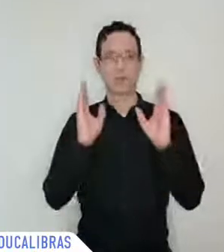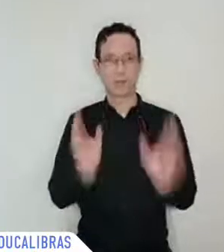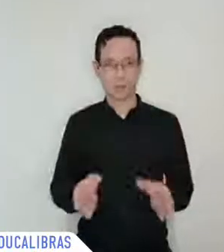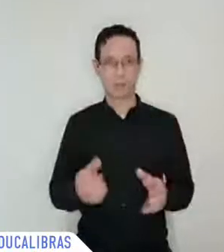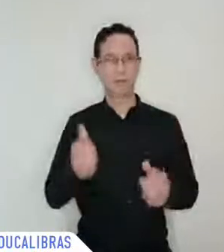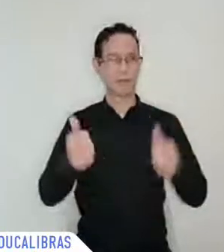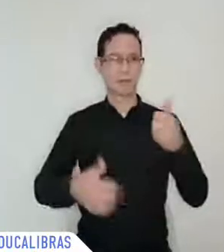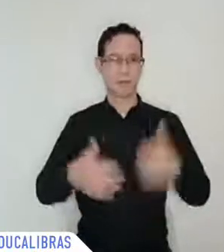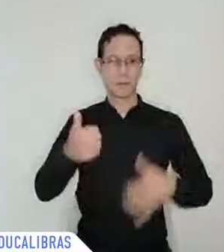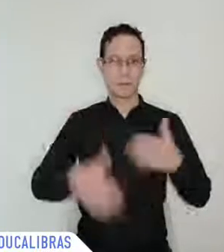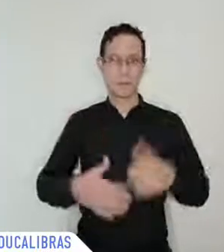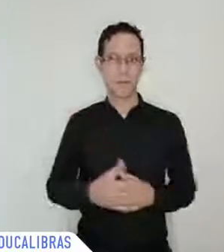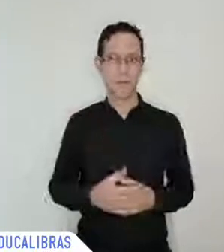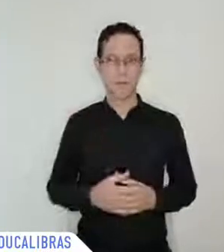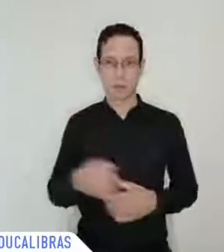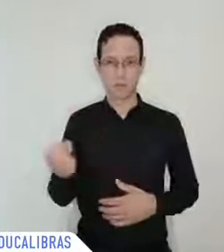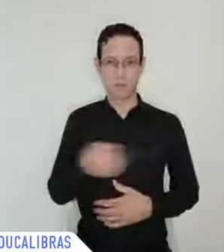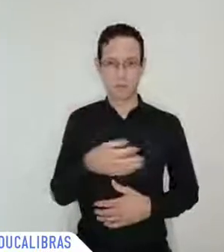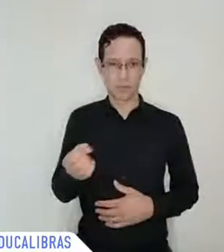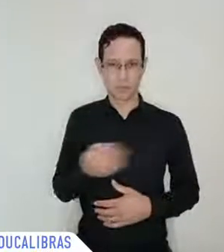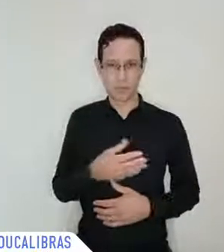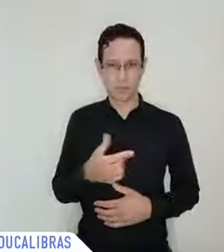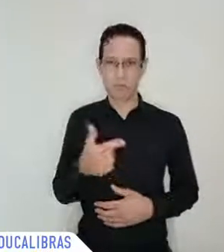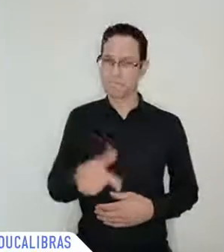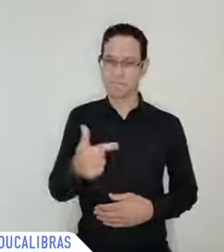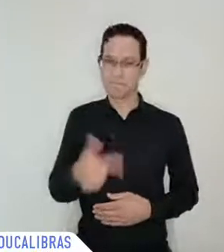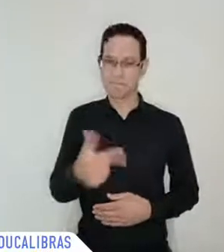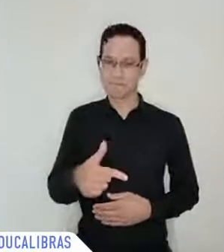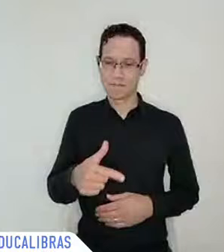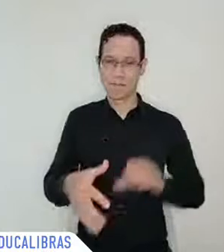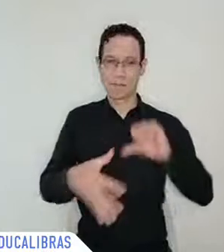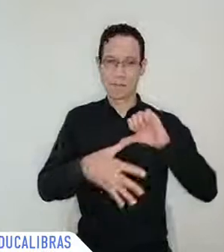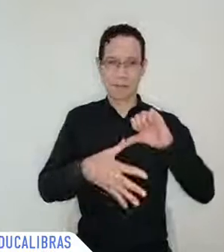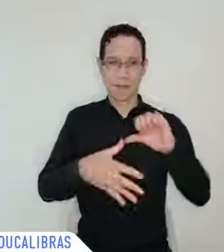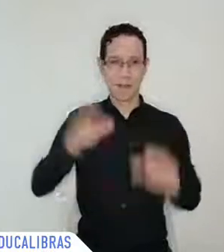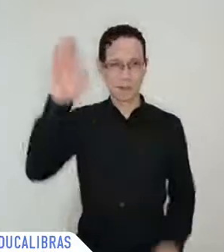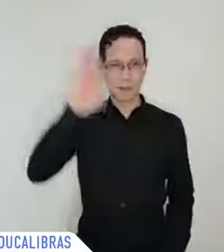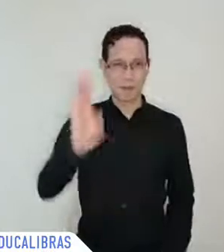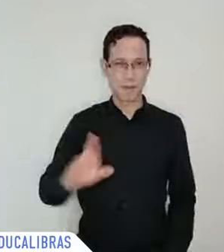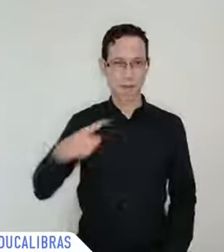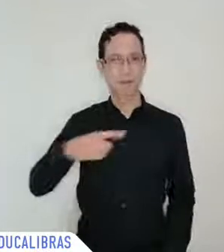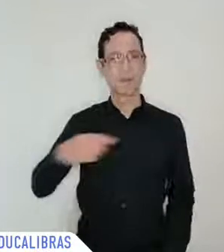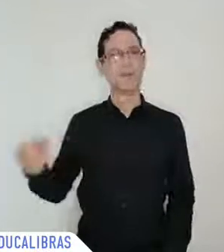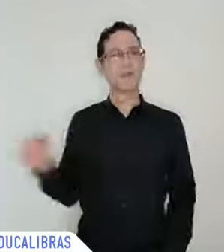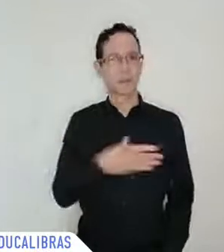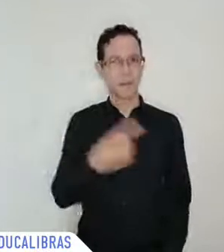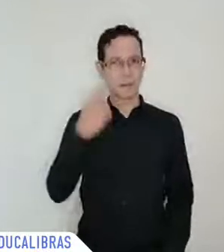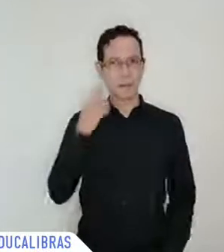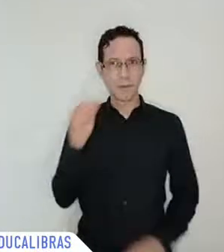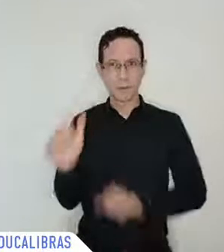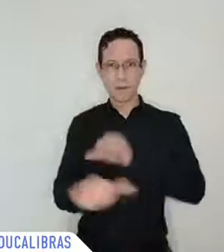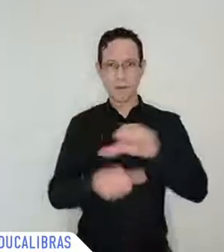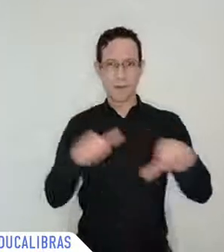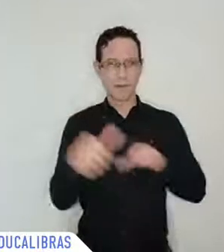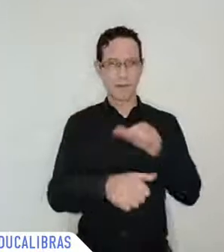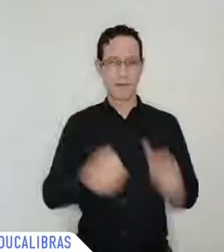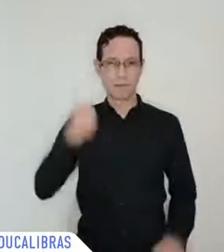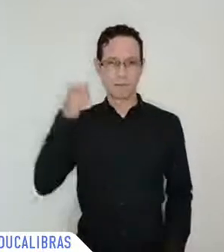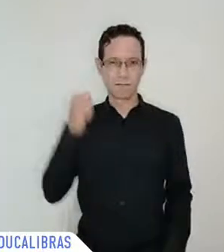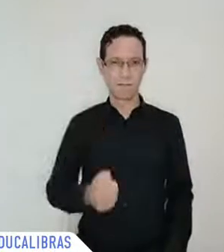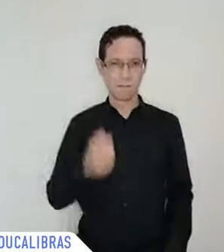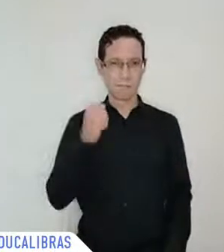debate, as mentioned before, it's no news that in Brazil and in Latin America, we